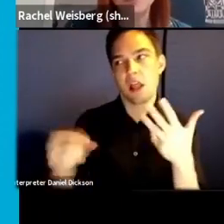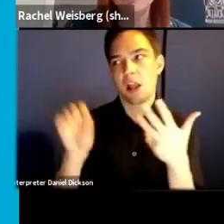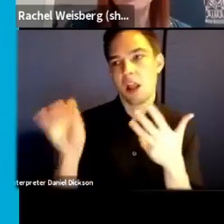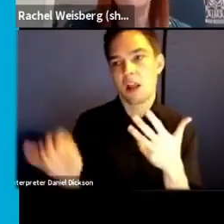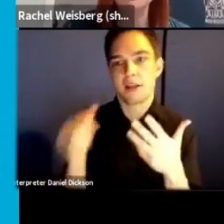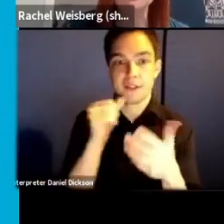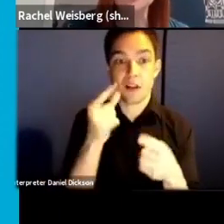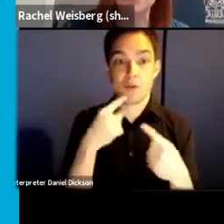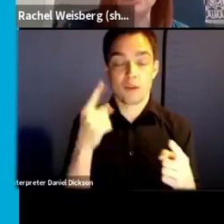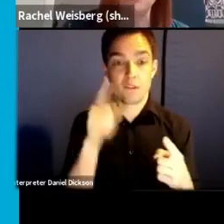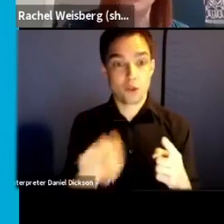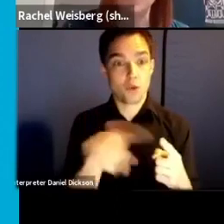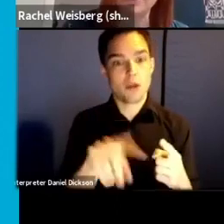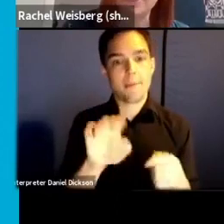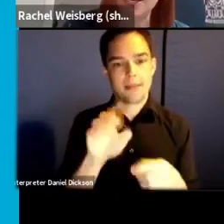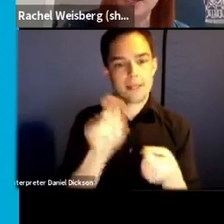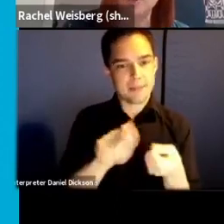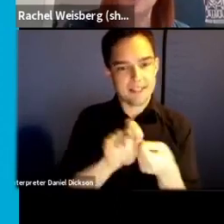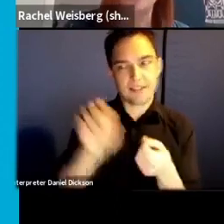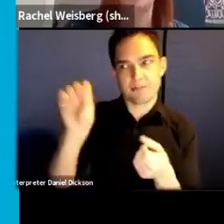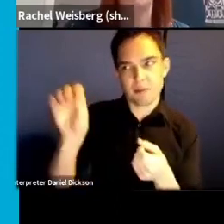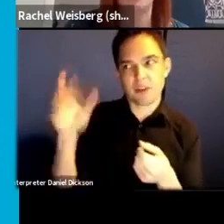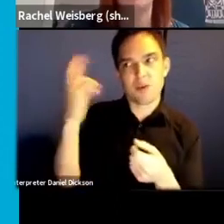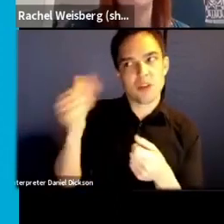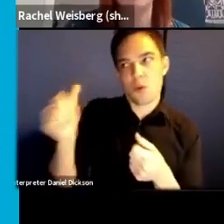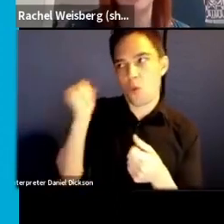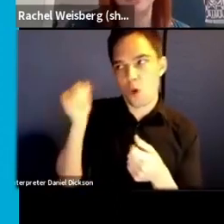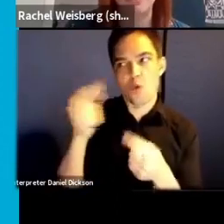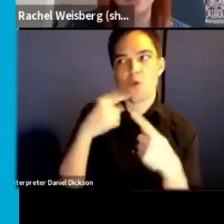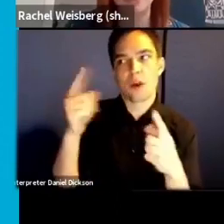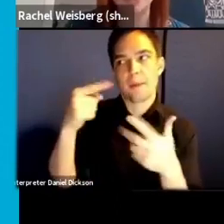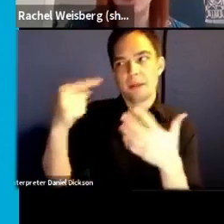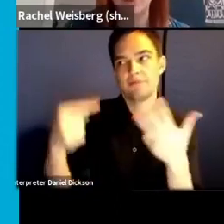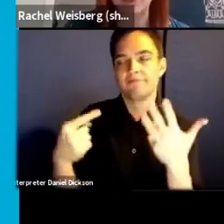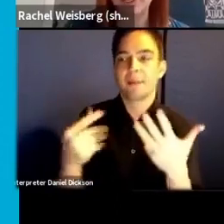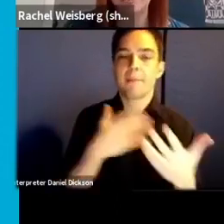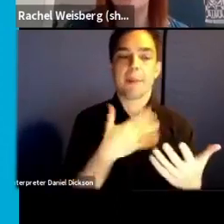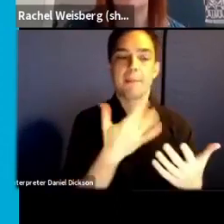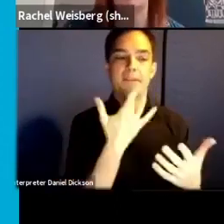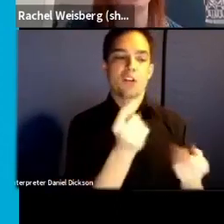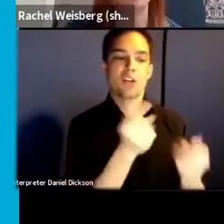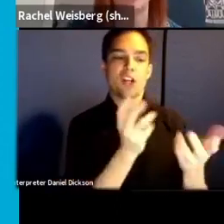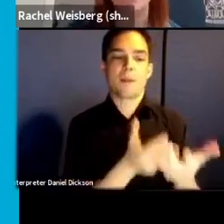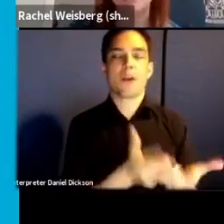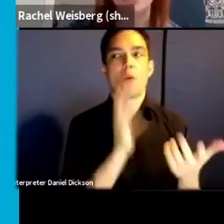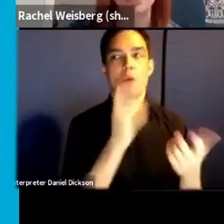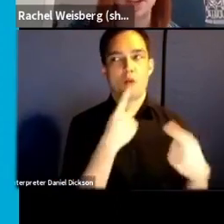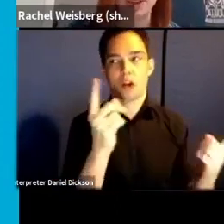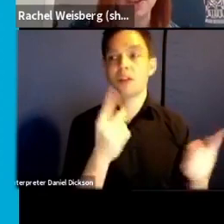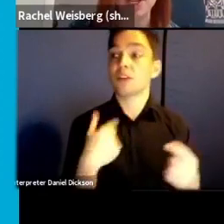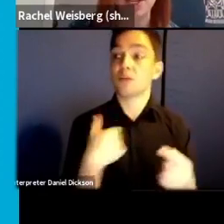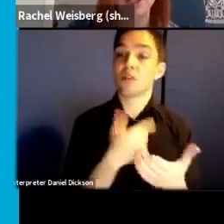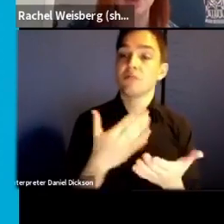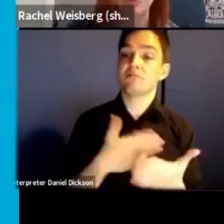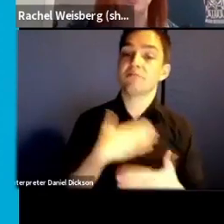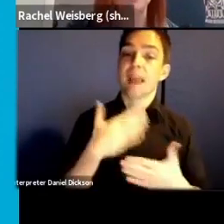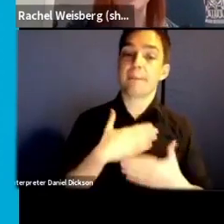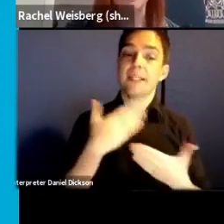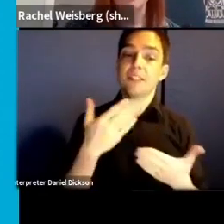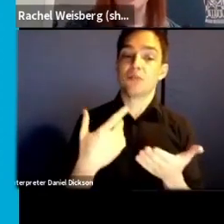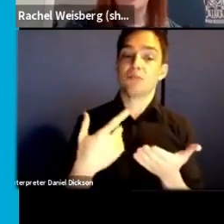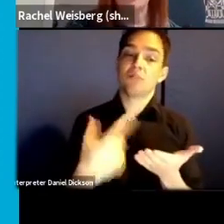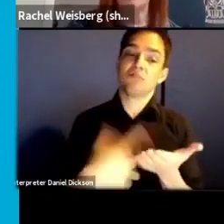for you, be very specific about why it's not going to work and why your preferred accommodation will work. Again, all things we're happy to talk to you